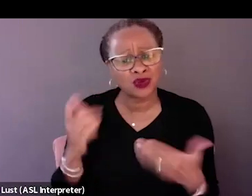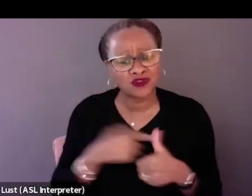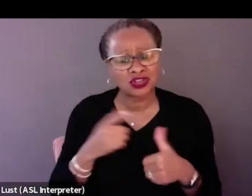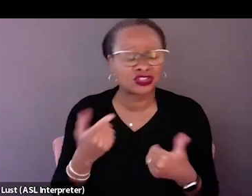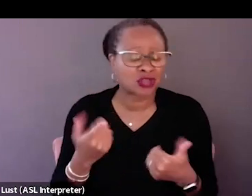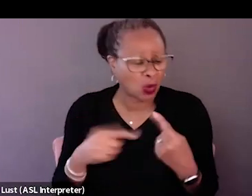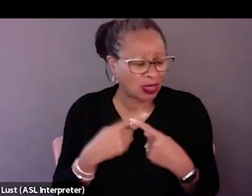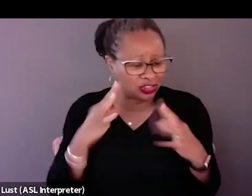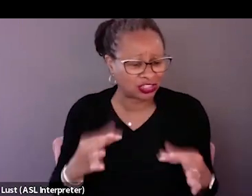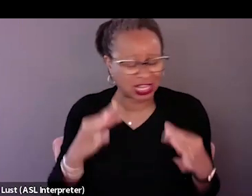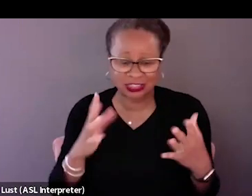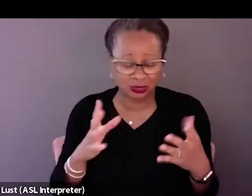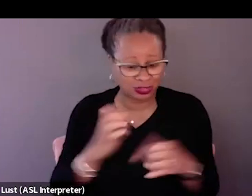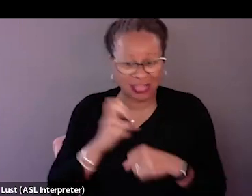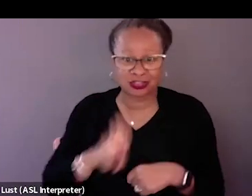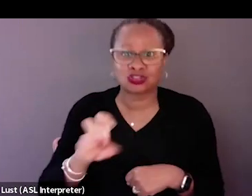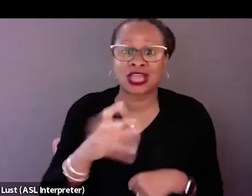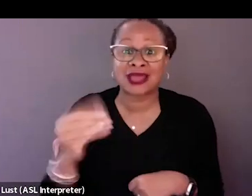to embark on this journey and why?